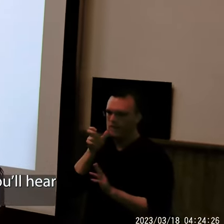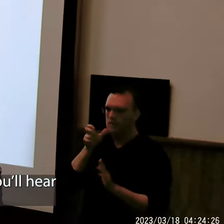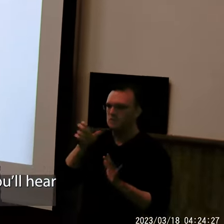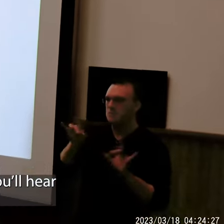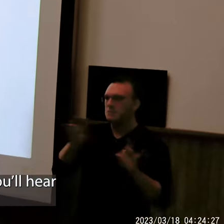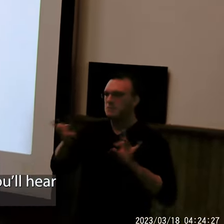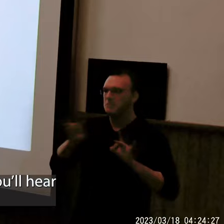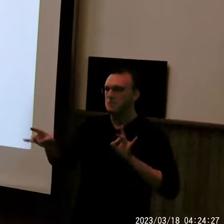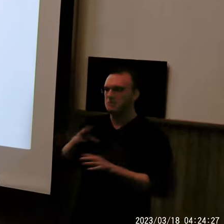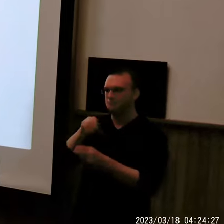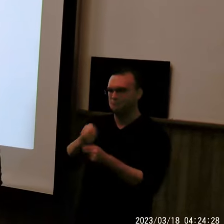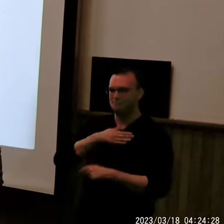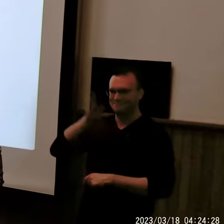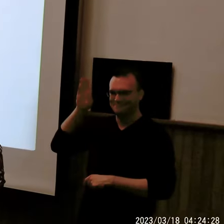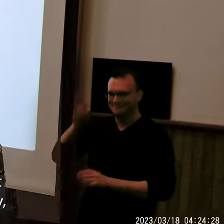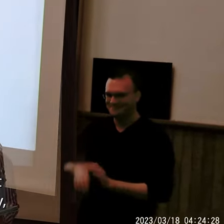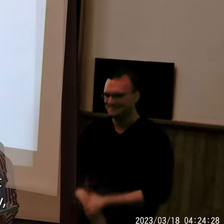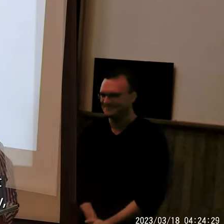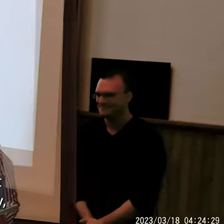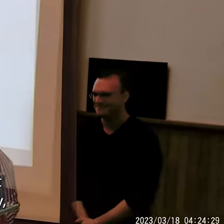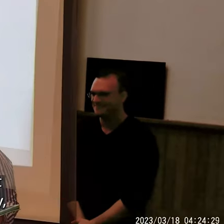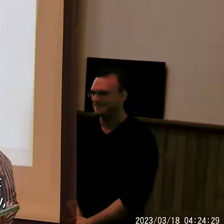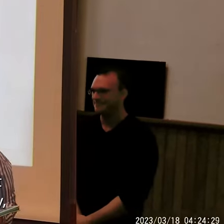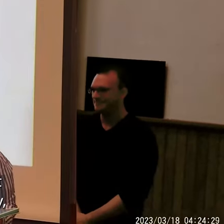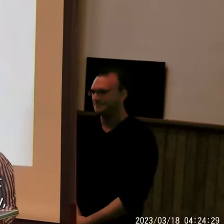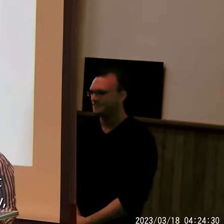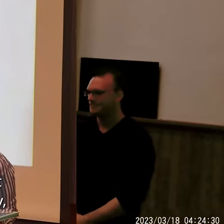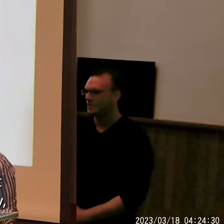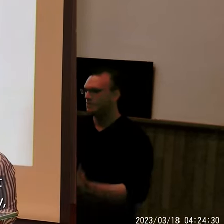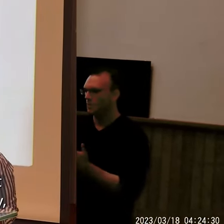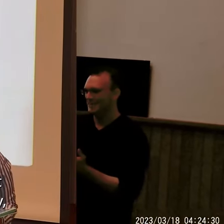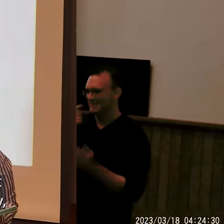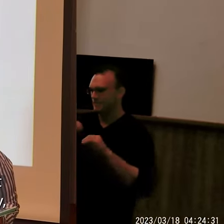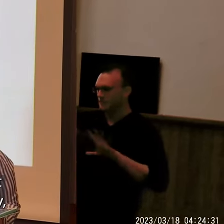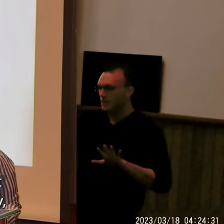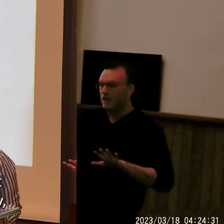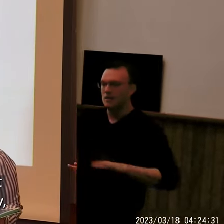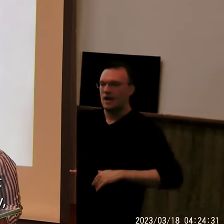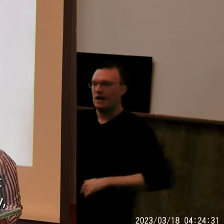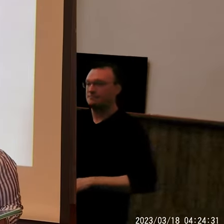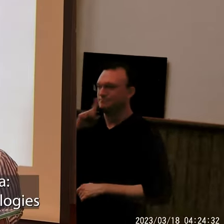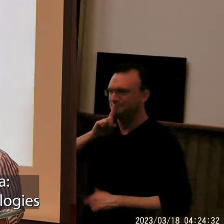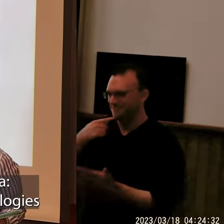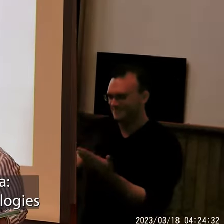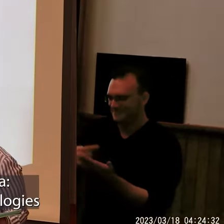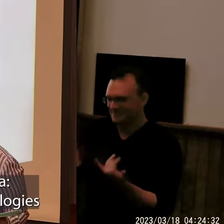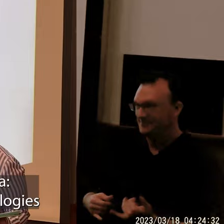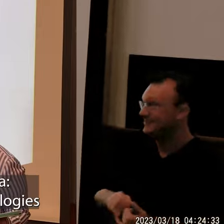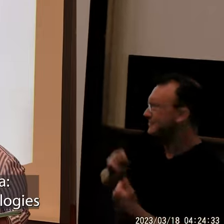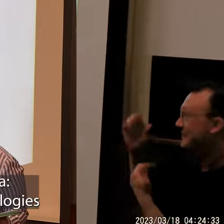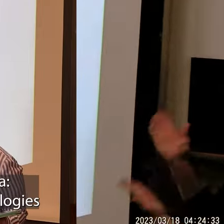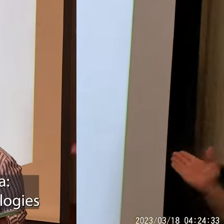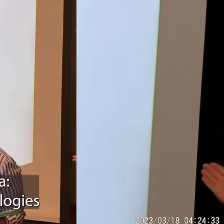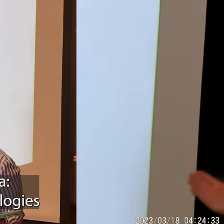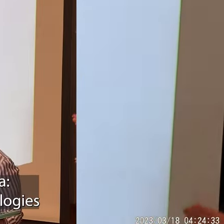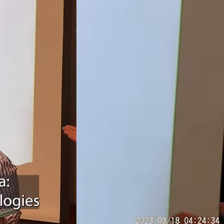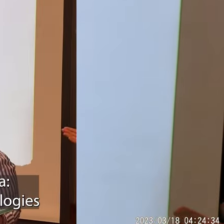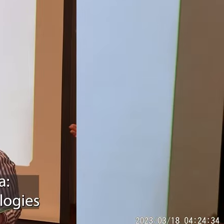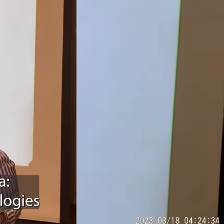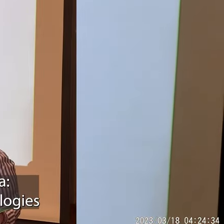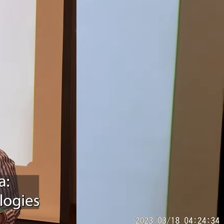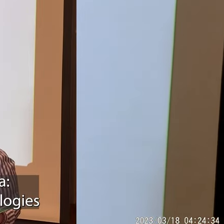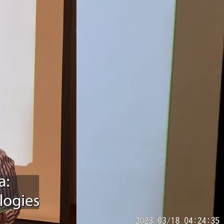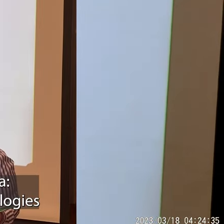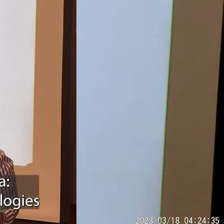bits of all of that here. I had a book that just came out that I'm not talking about today, which is this one, Sex Dolls at Sea,